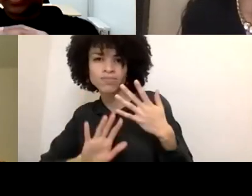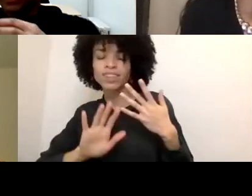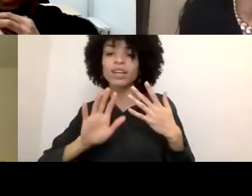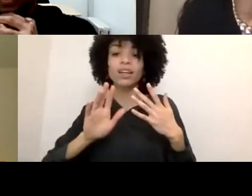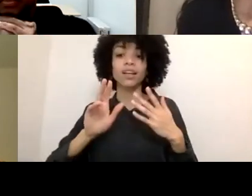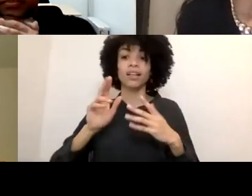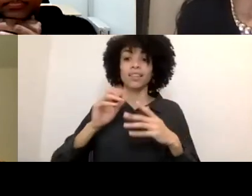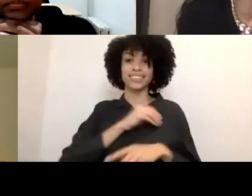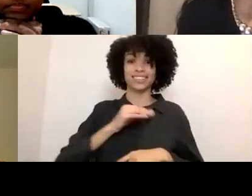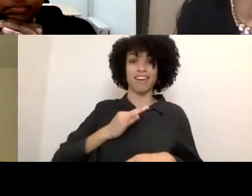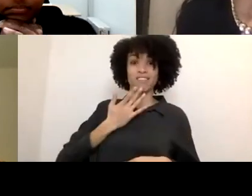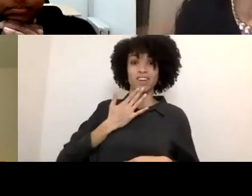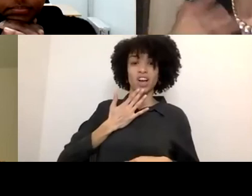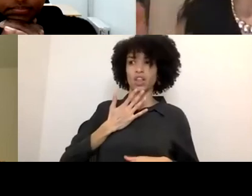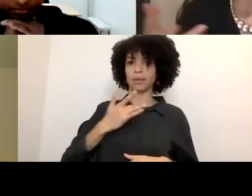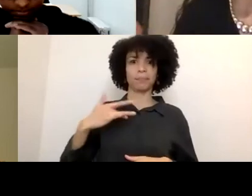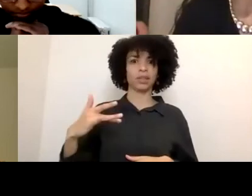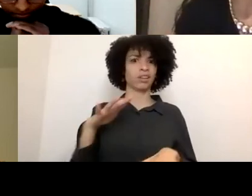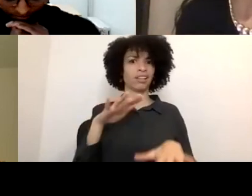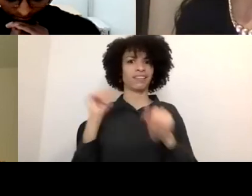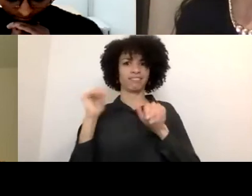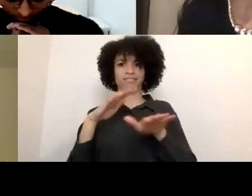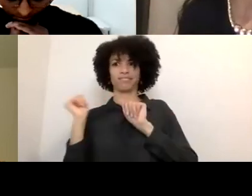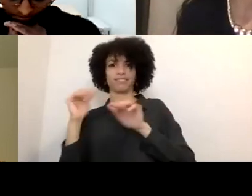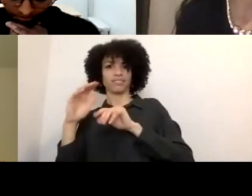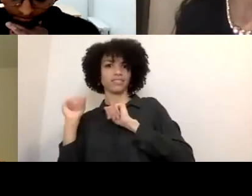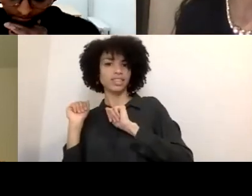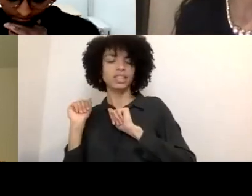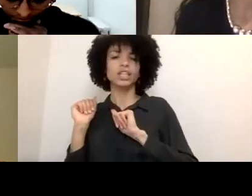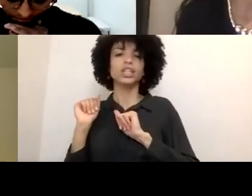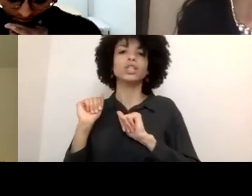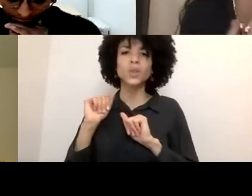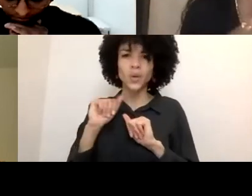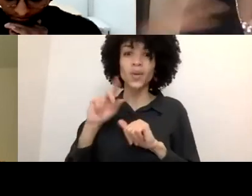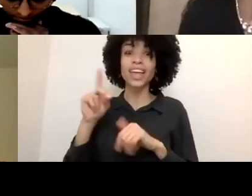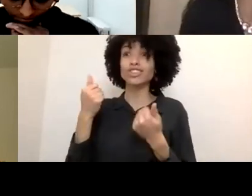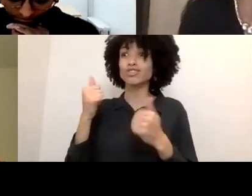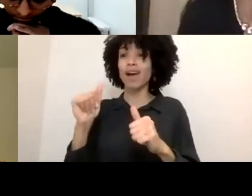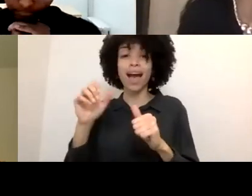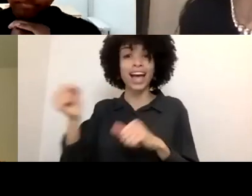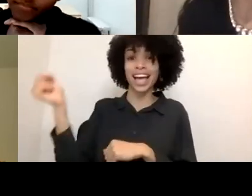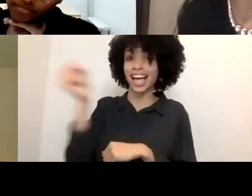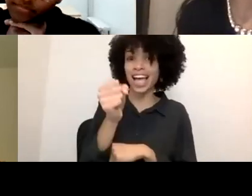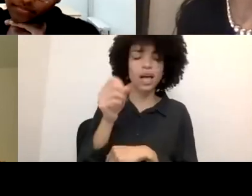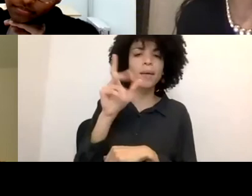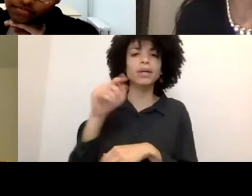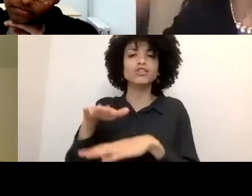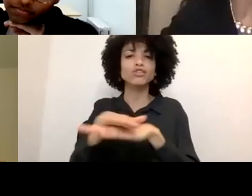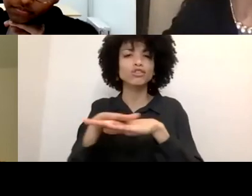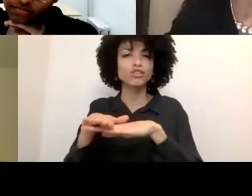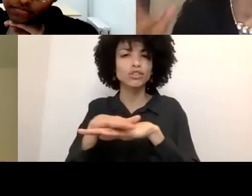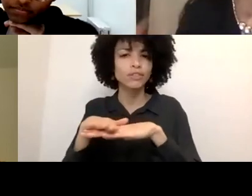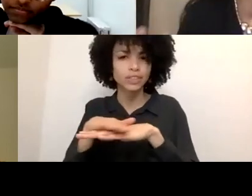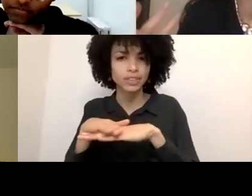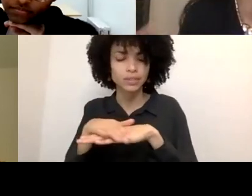instance, and we know that systems are not necessarily set up in such a way that they're leading to massive transformation out there in the